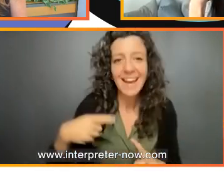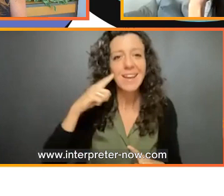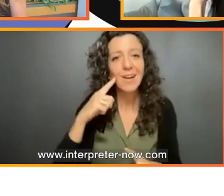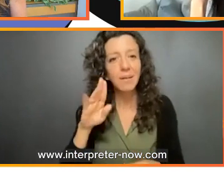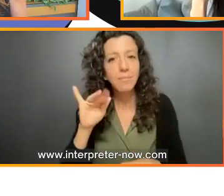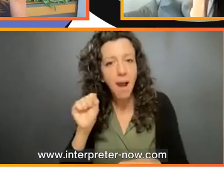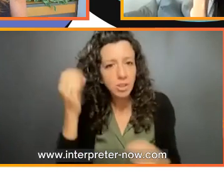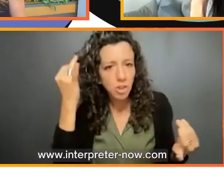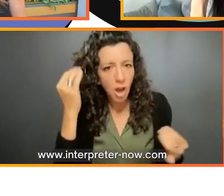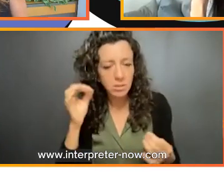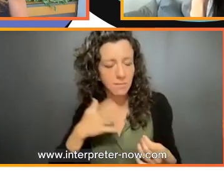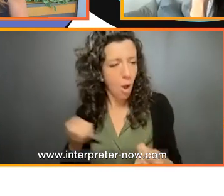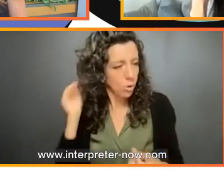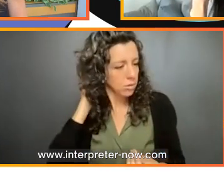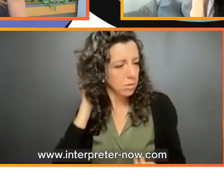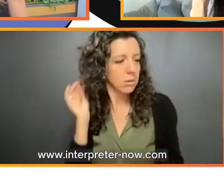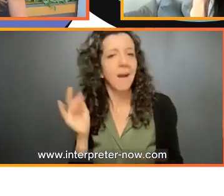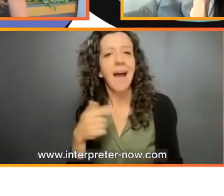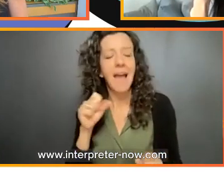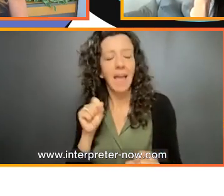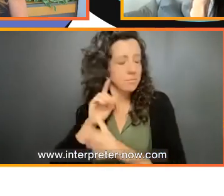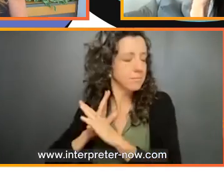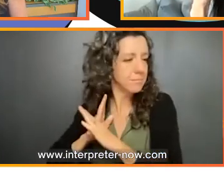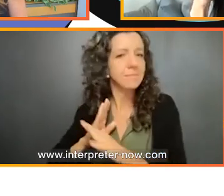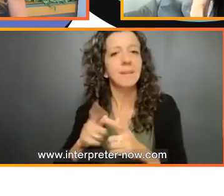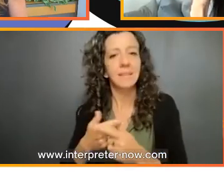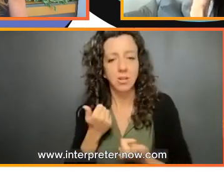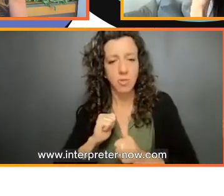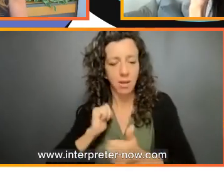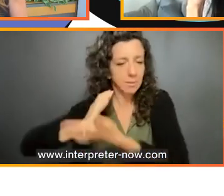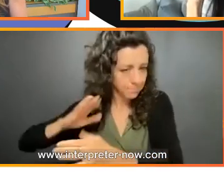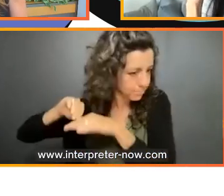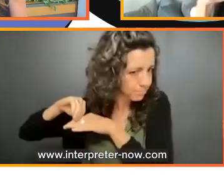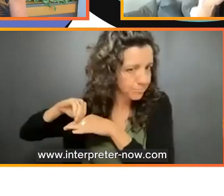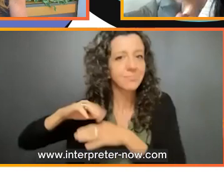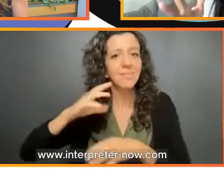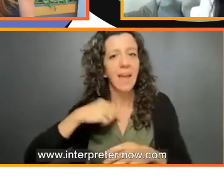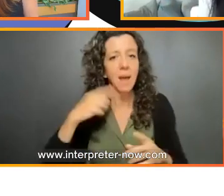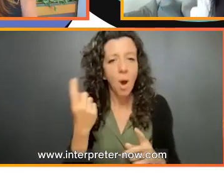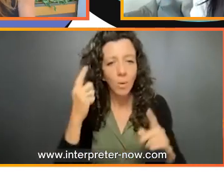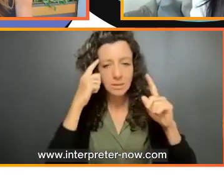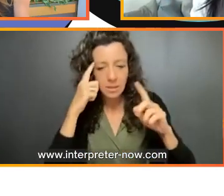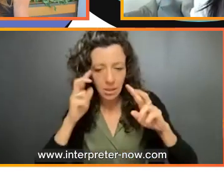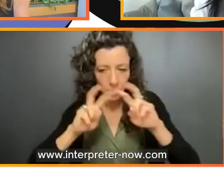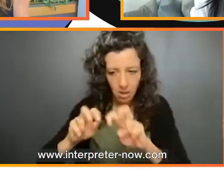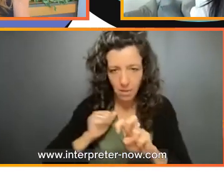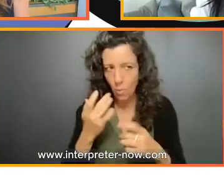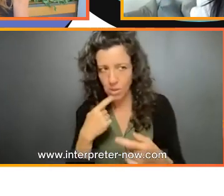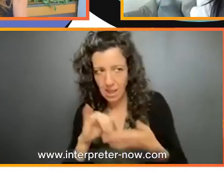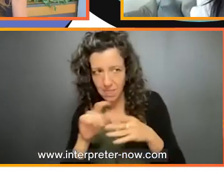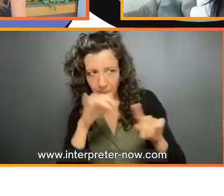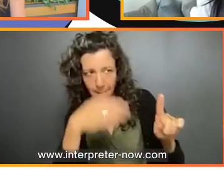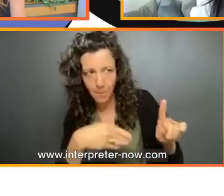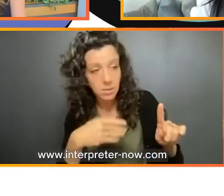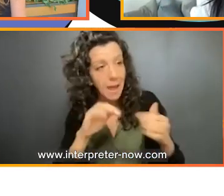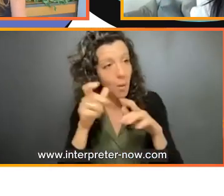they hurting? Because this is not because they're evil. This is coming from a place that they're hurt. And what can I do about this? And so, I think